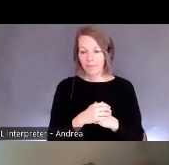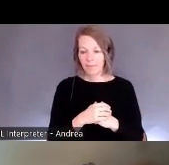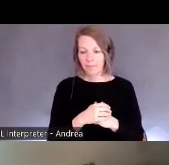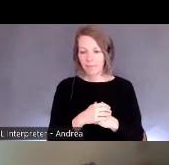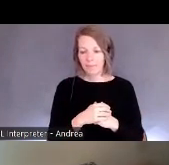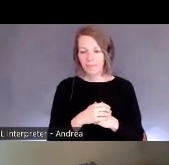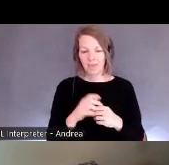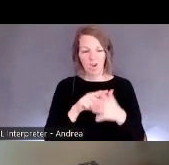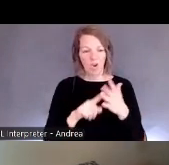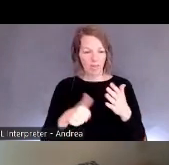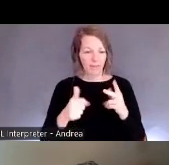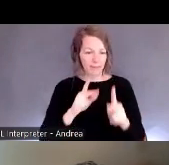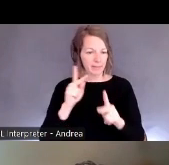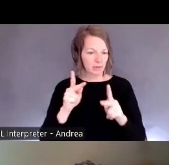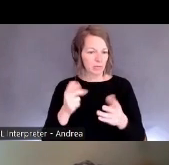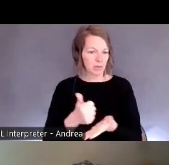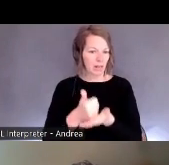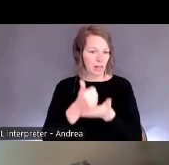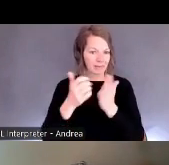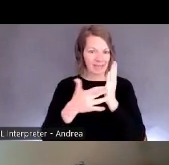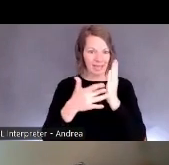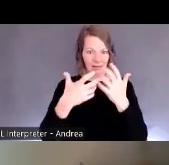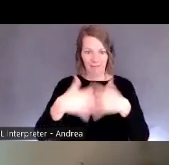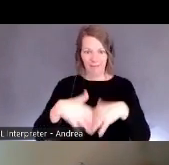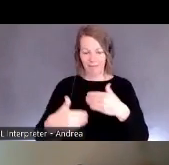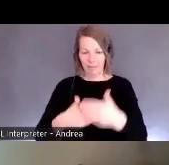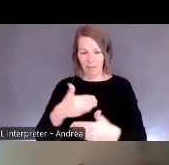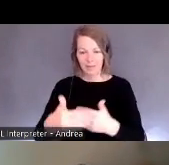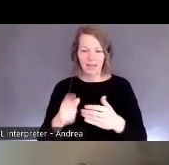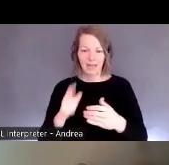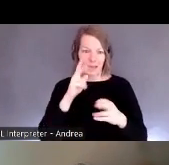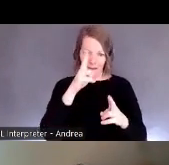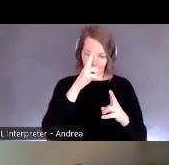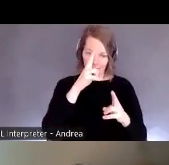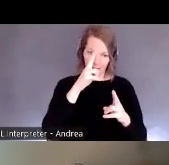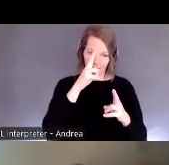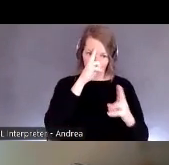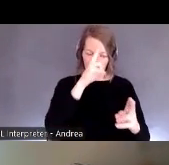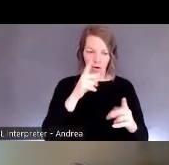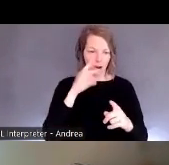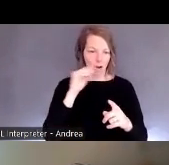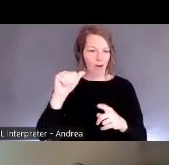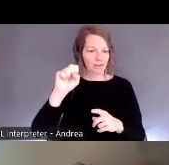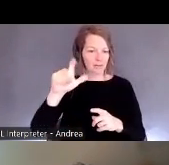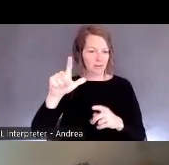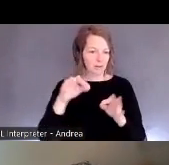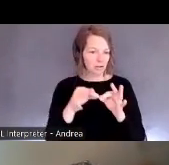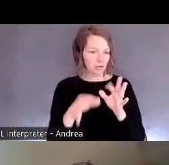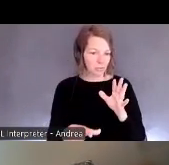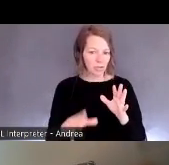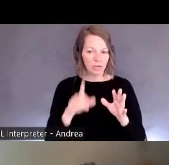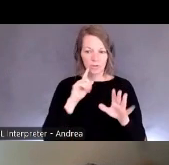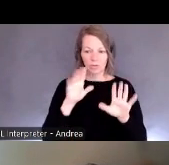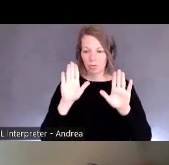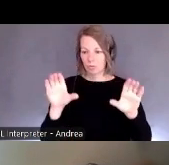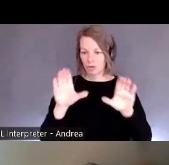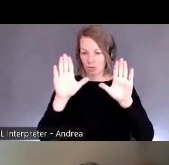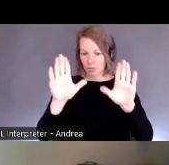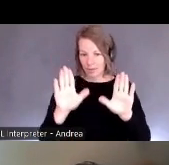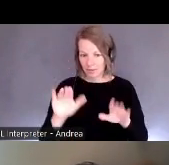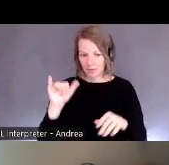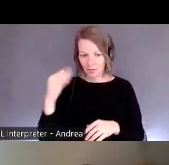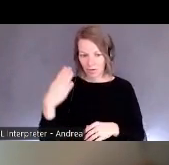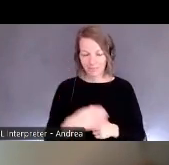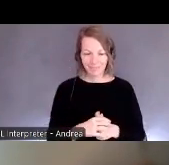for making this possible technically. And I admire our ASL interpreters. You're doing a tremendous